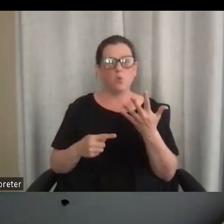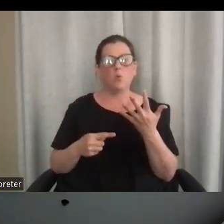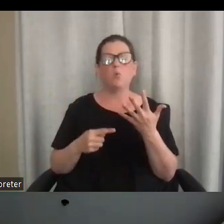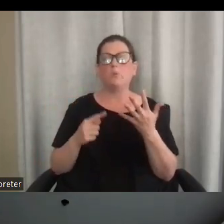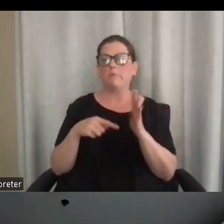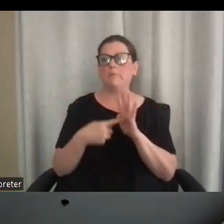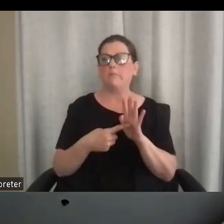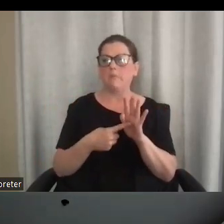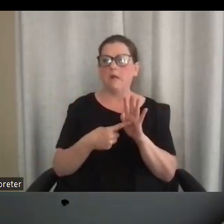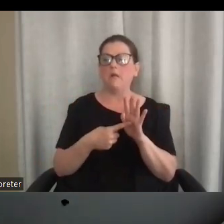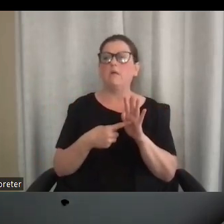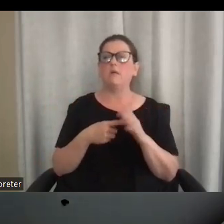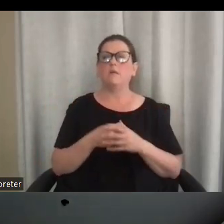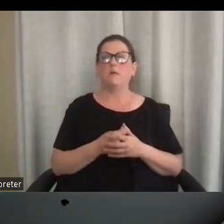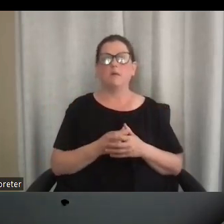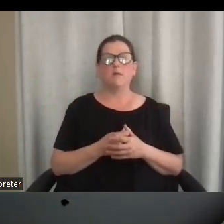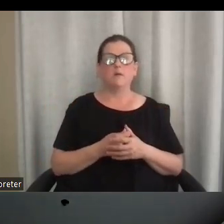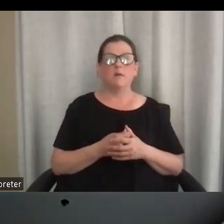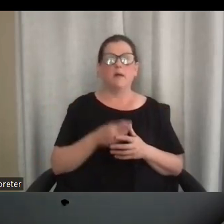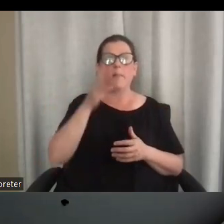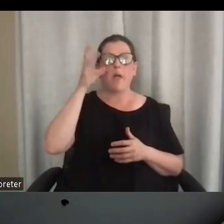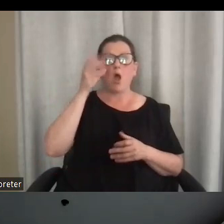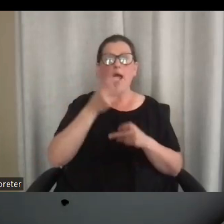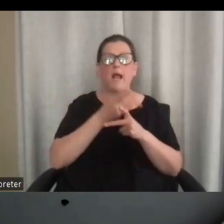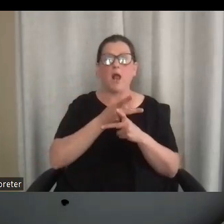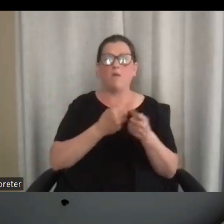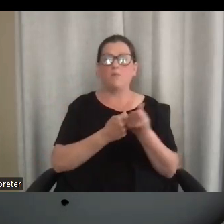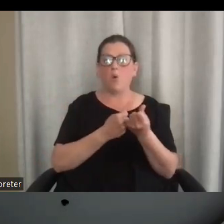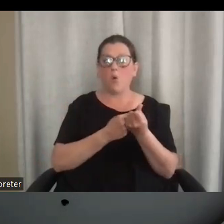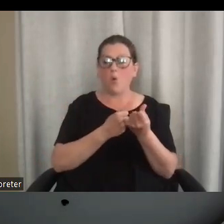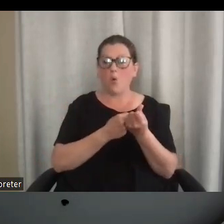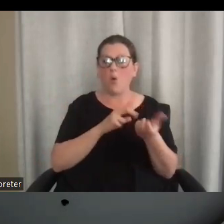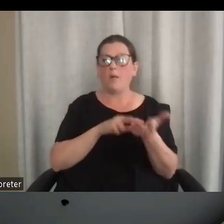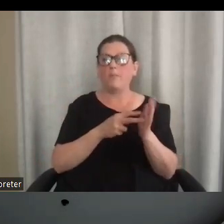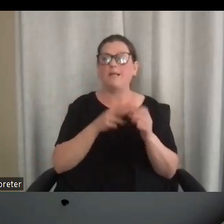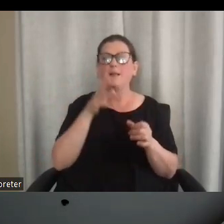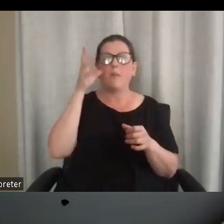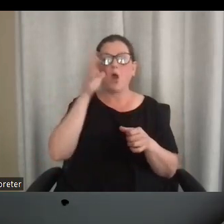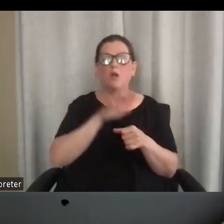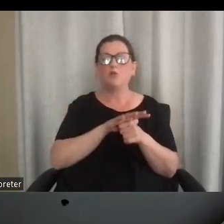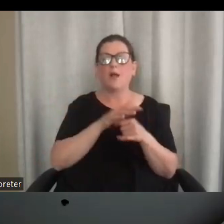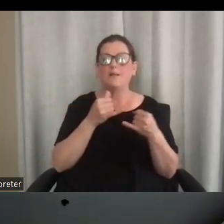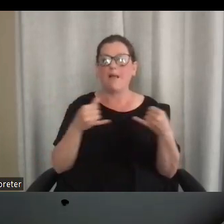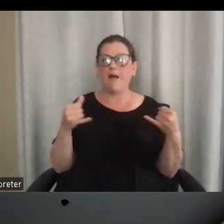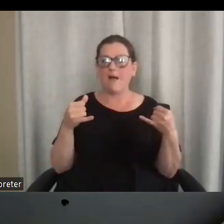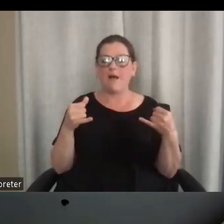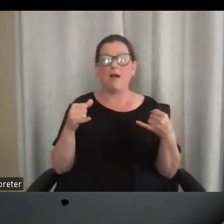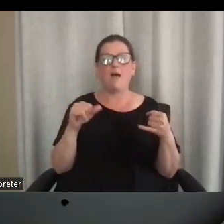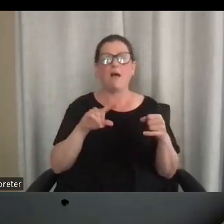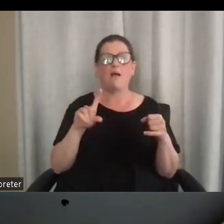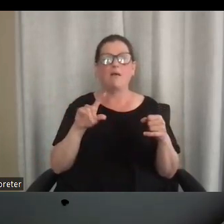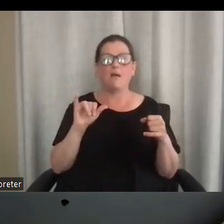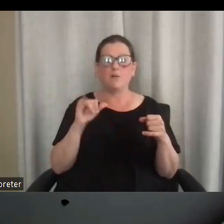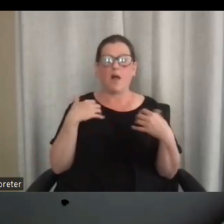of what's listed. So the parent and caregiver support includes the Parent Stress Line. We also have a